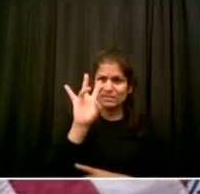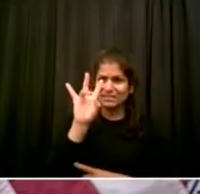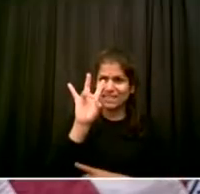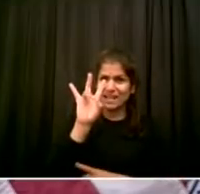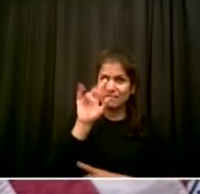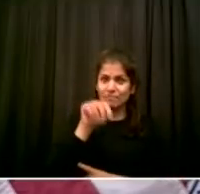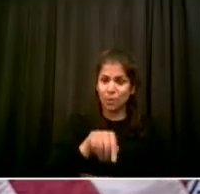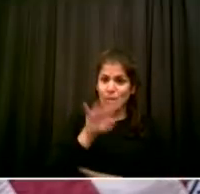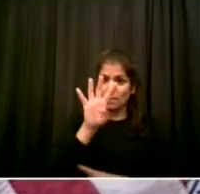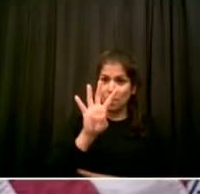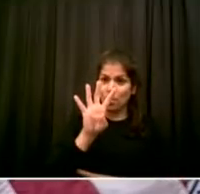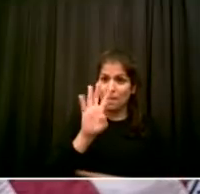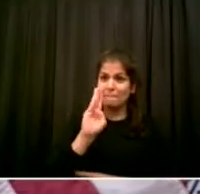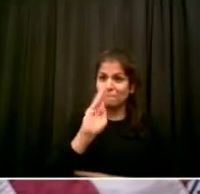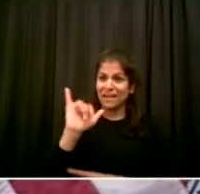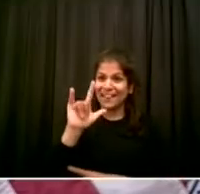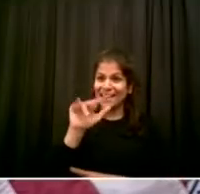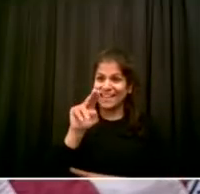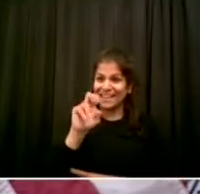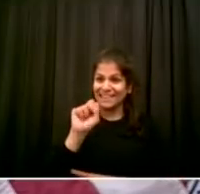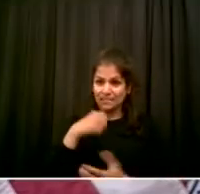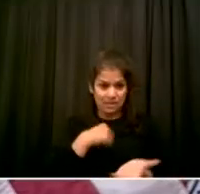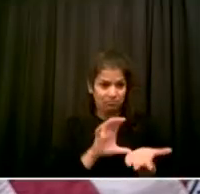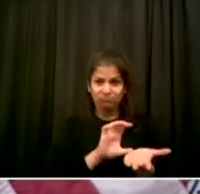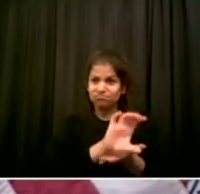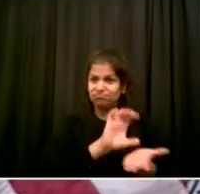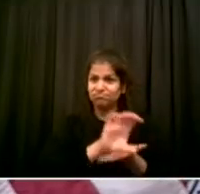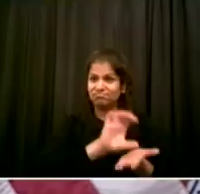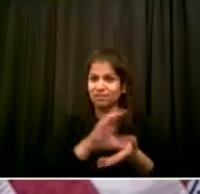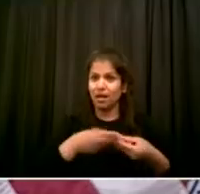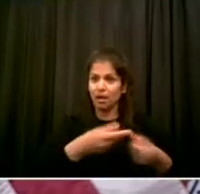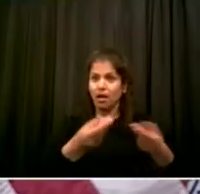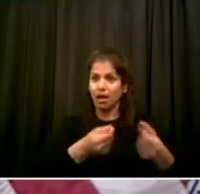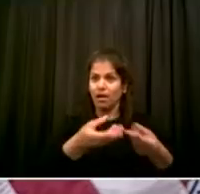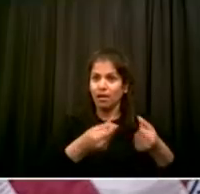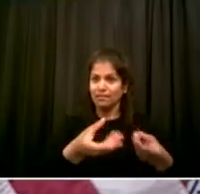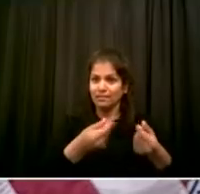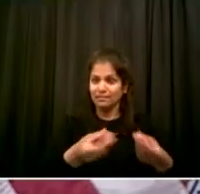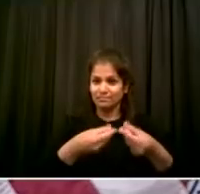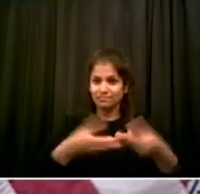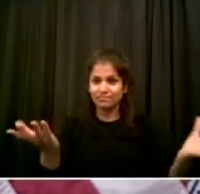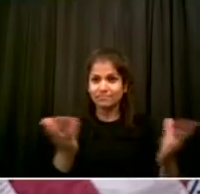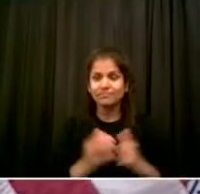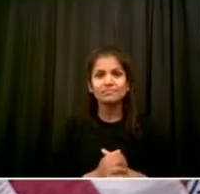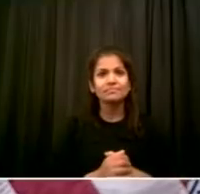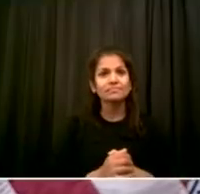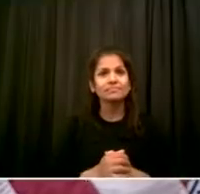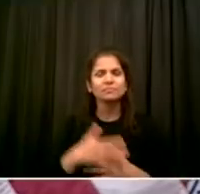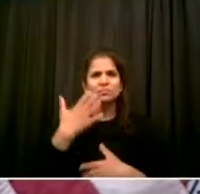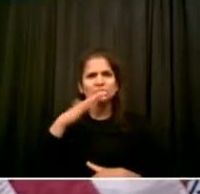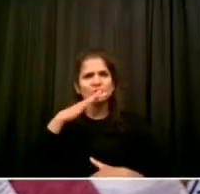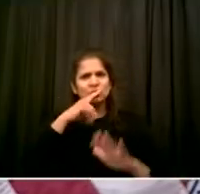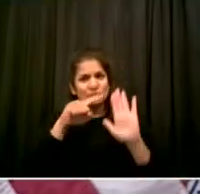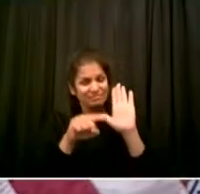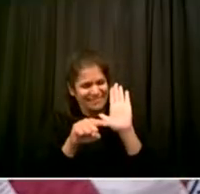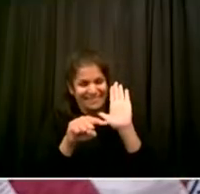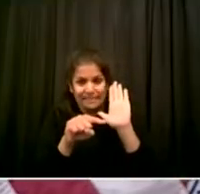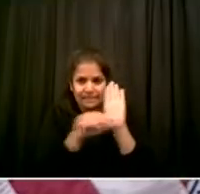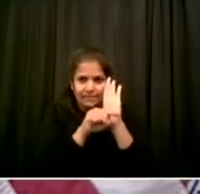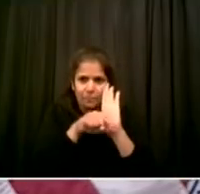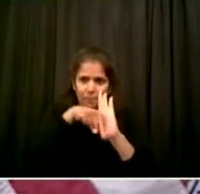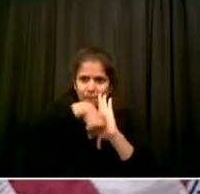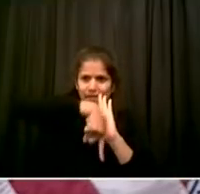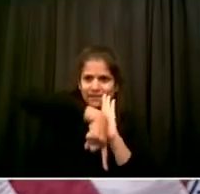away all the money that we use to provide services to all of you. $7.4 billion. We now have a new estimate that we have